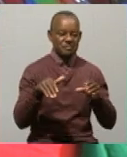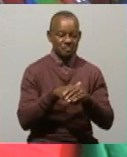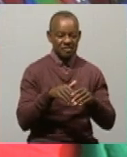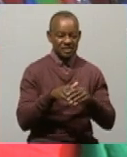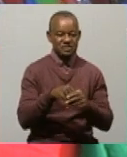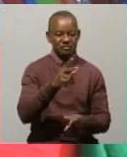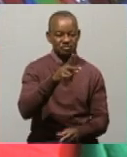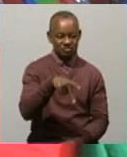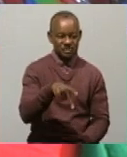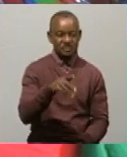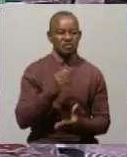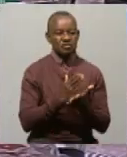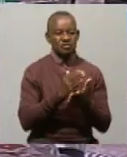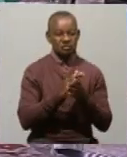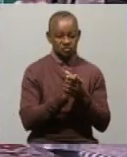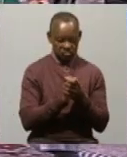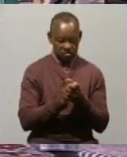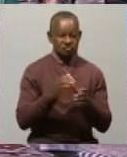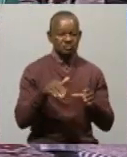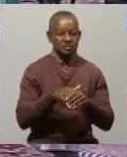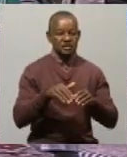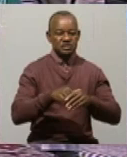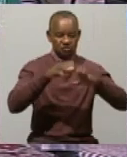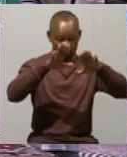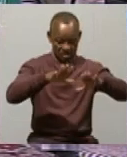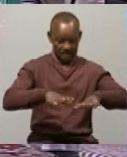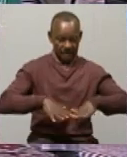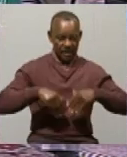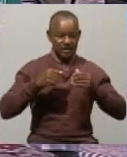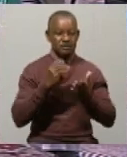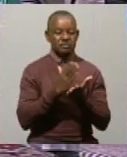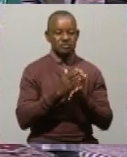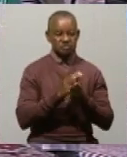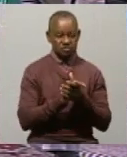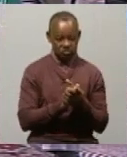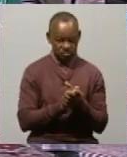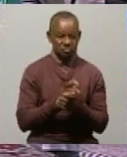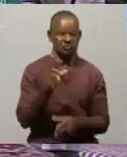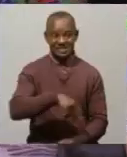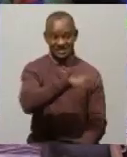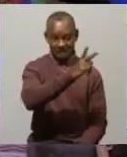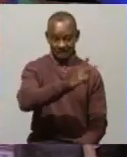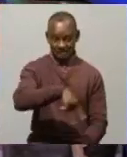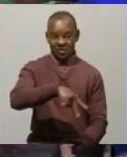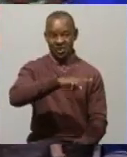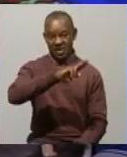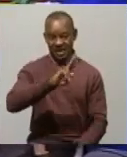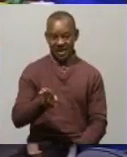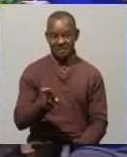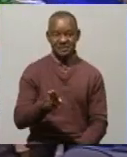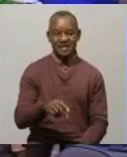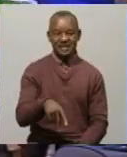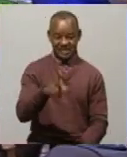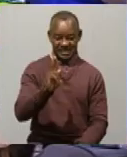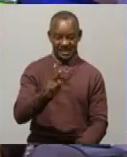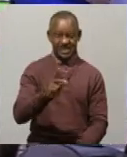modalities for intra-party electoral processes. On unity, Kinkop says this introspection meeting